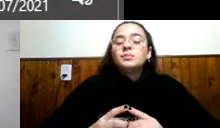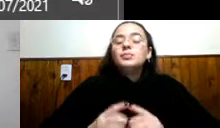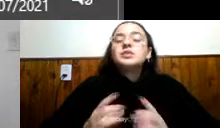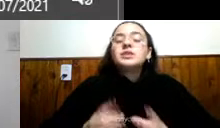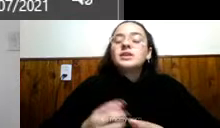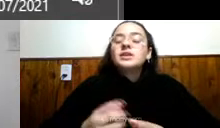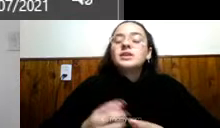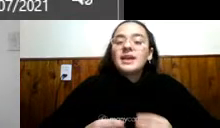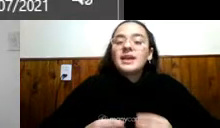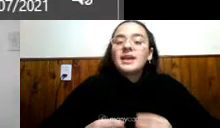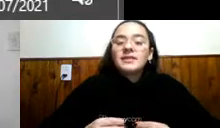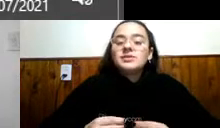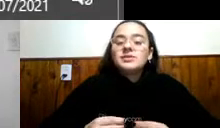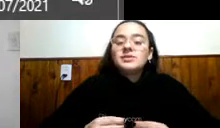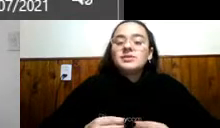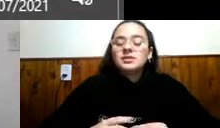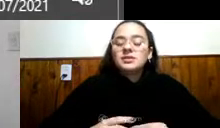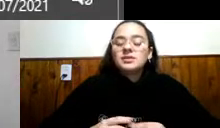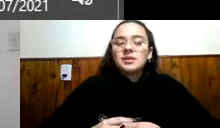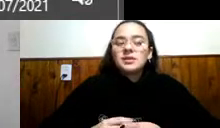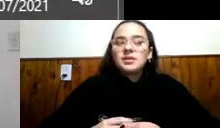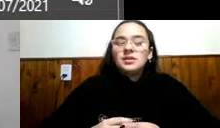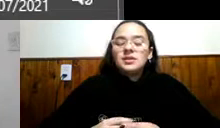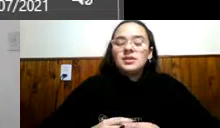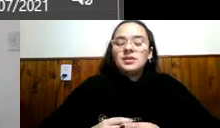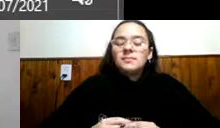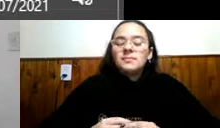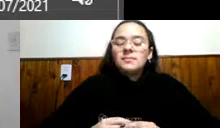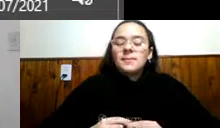putting her lives in